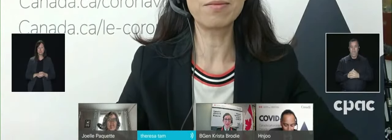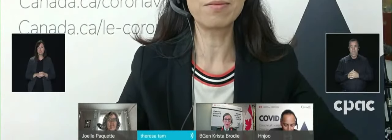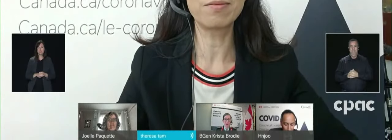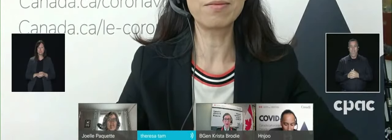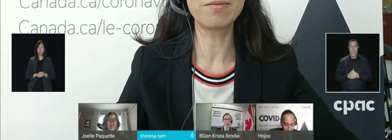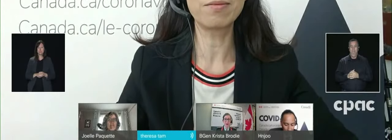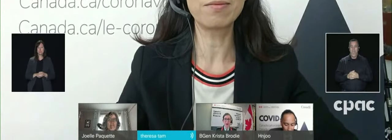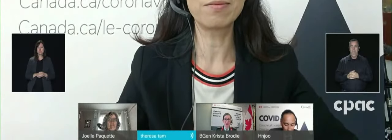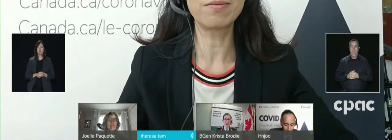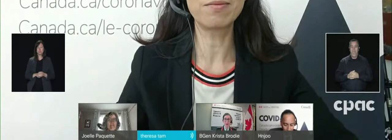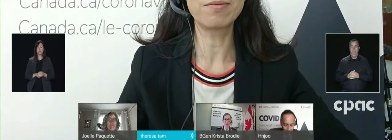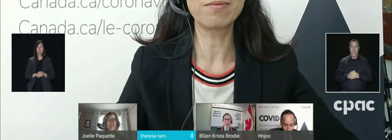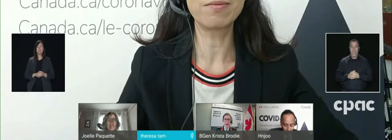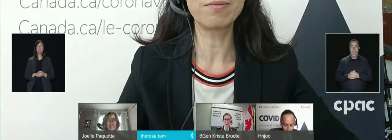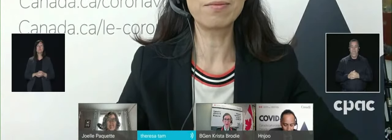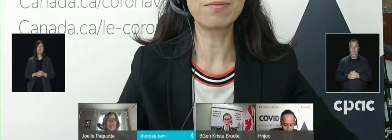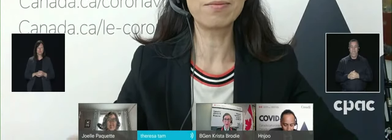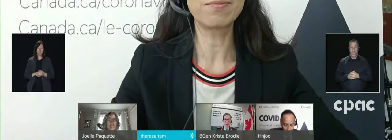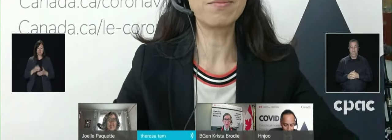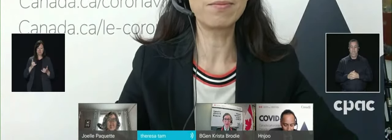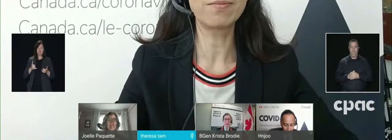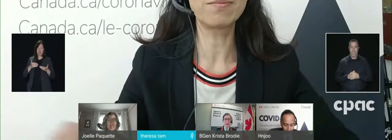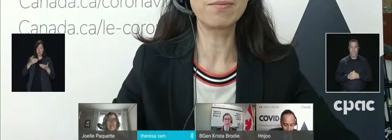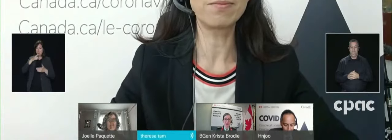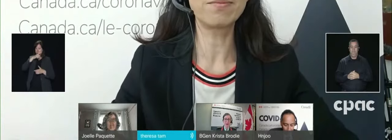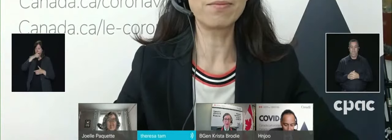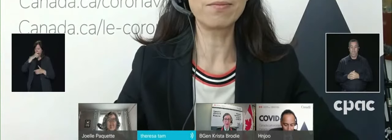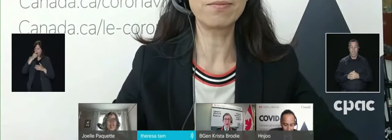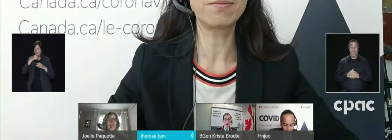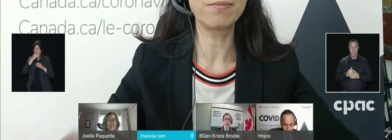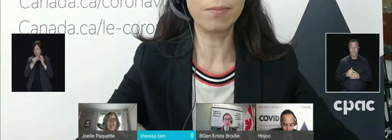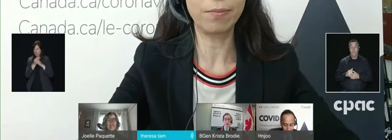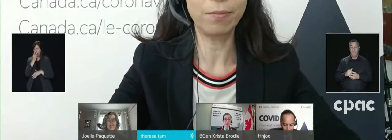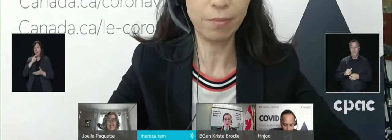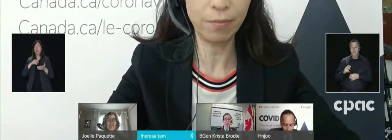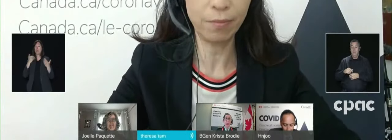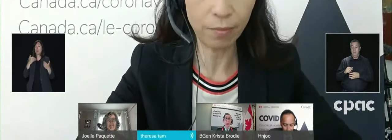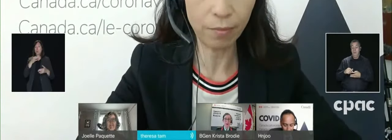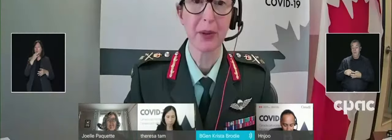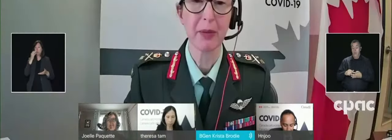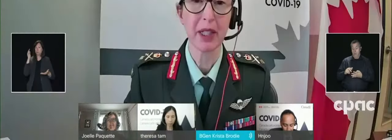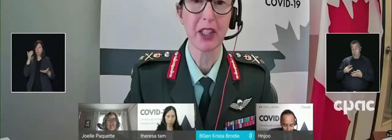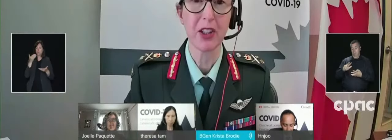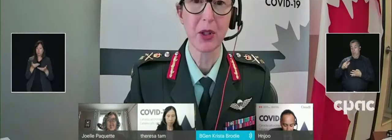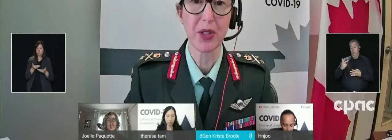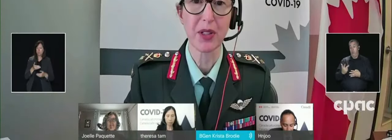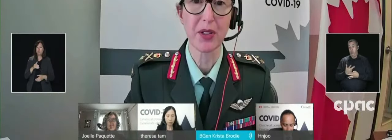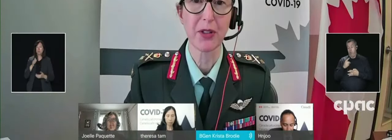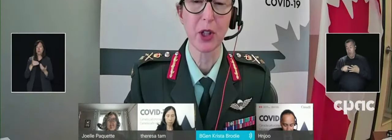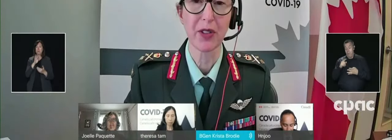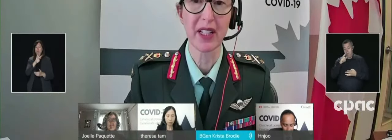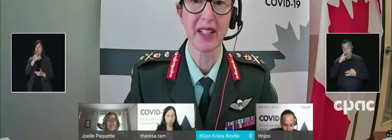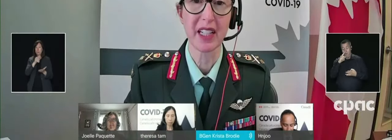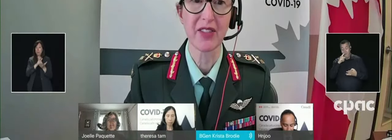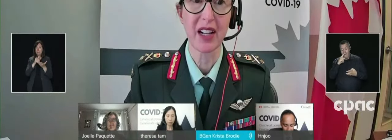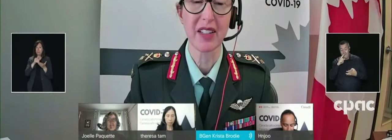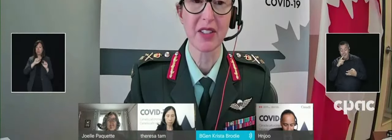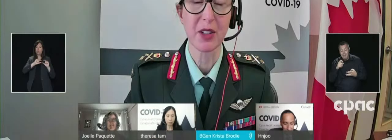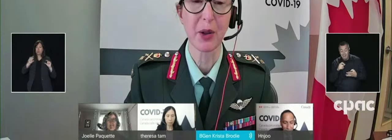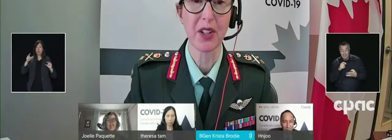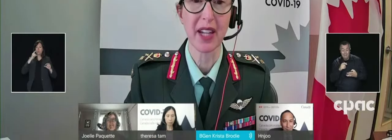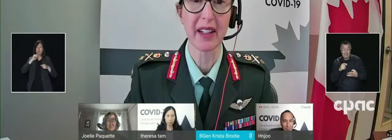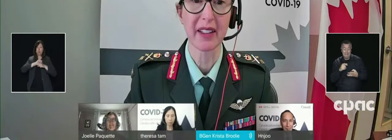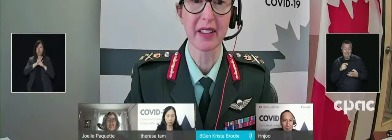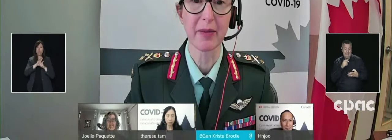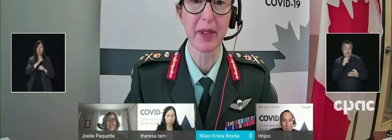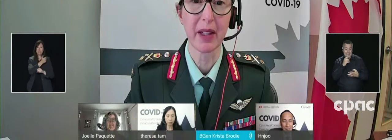The second quarter is drawing to a close. We have delivered almost 43 million doses of COVID-19 vaccines